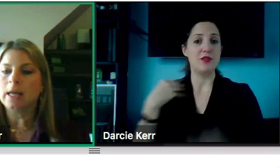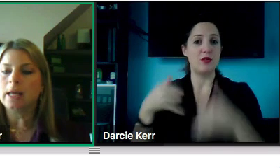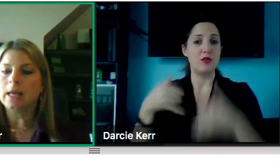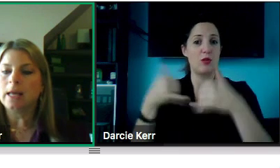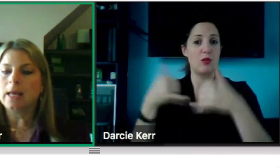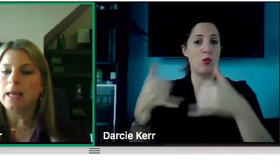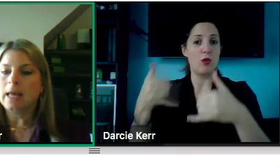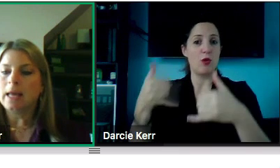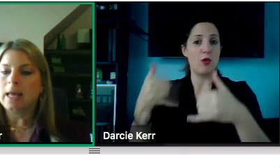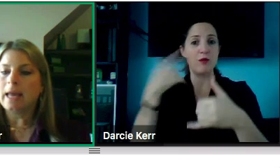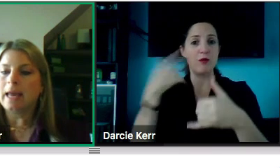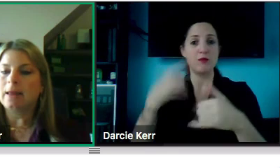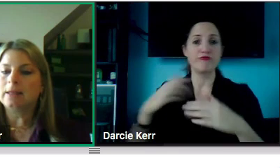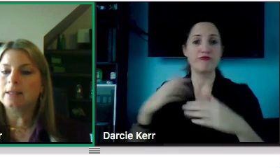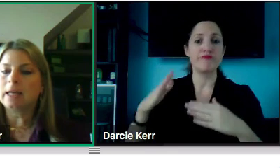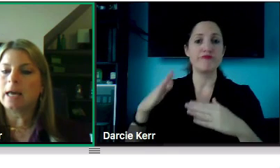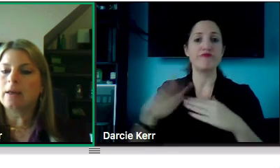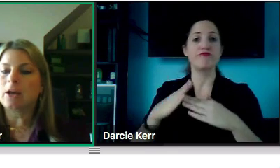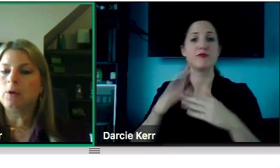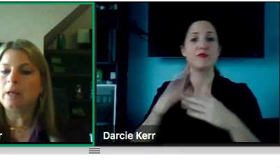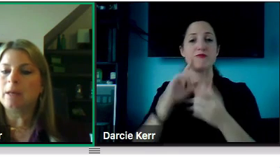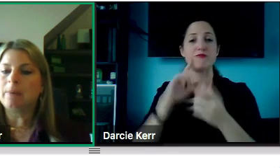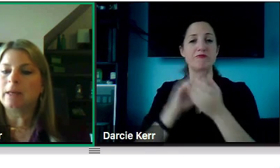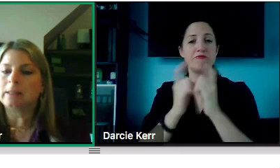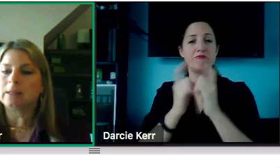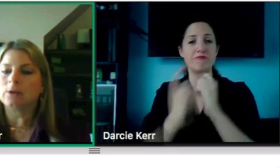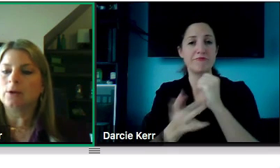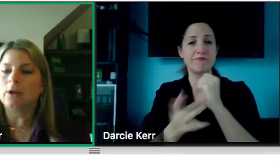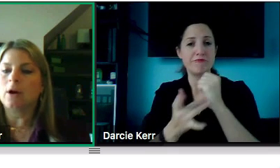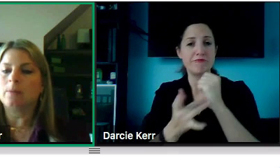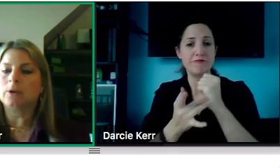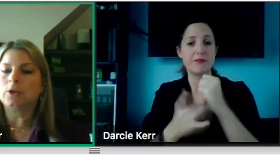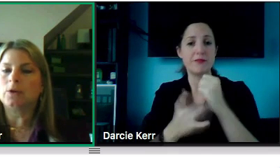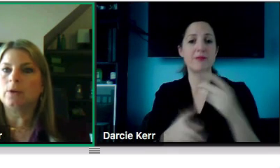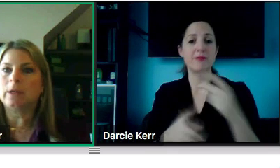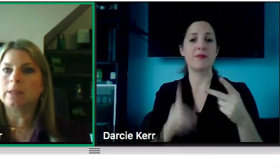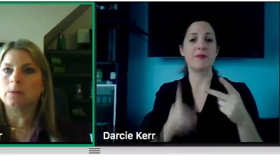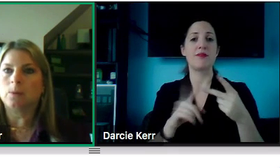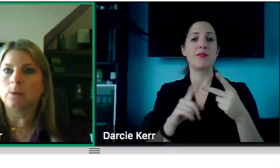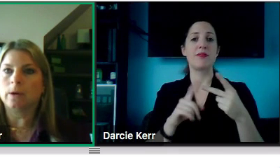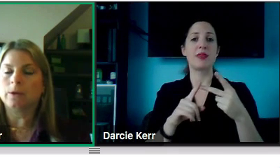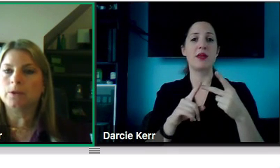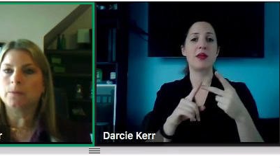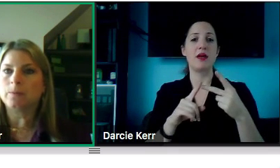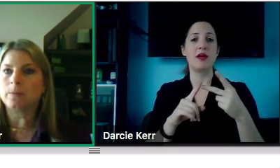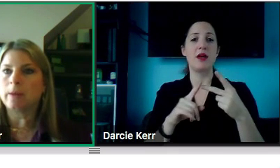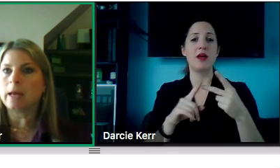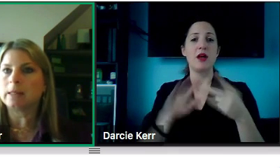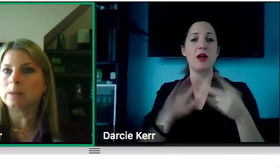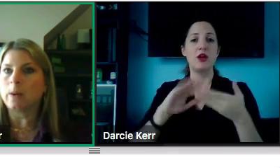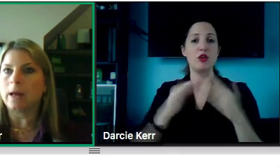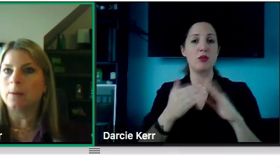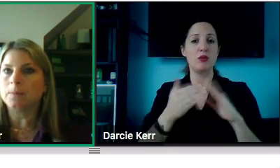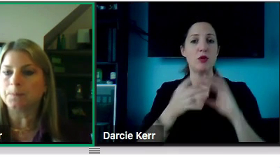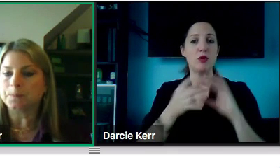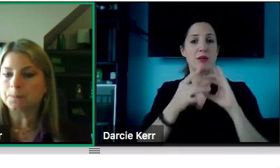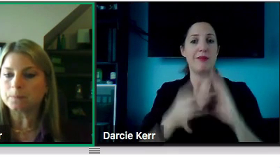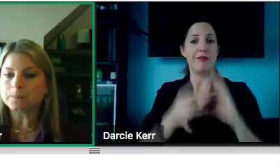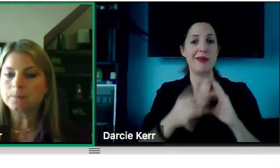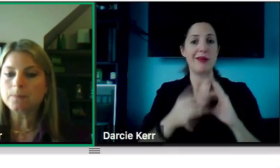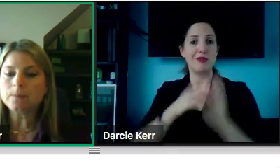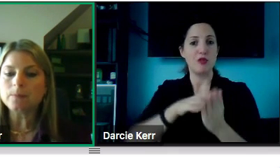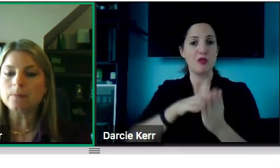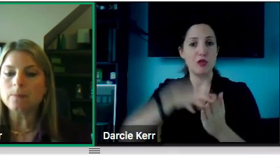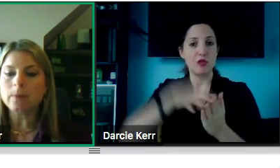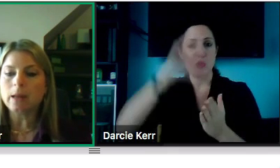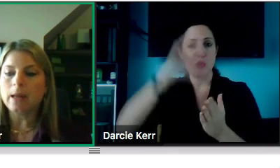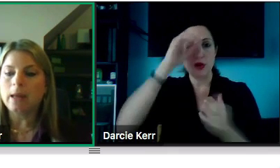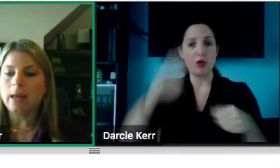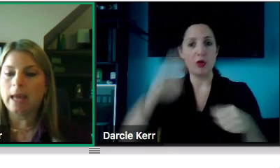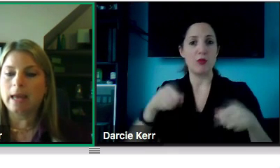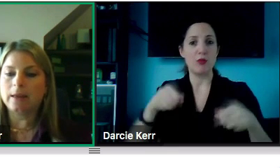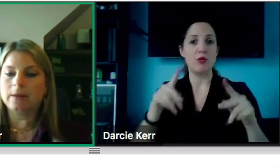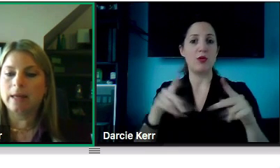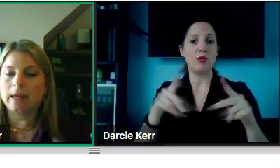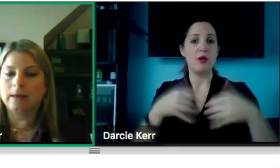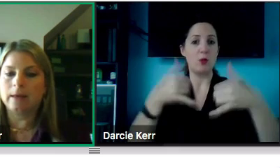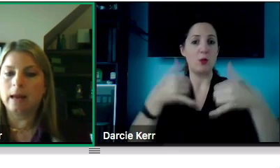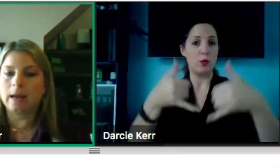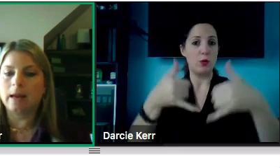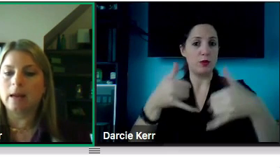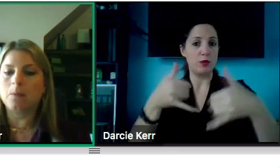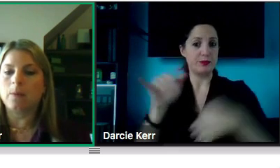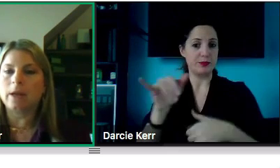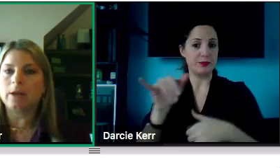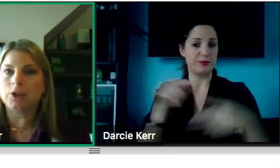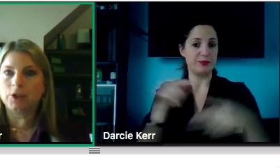Innovation and a Community-Based Learning Opportunities Award as well.